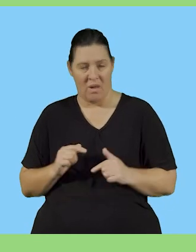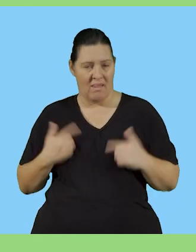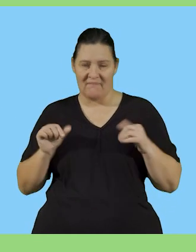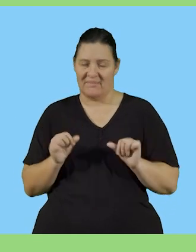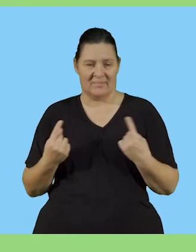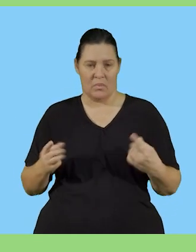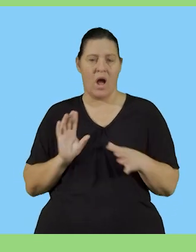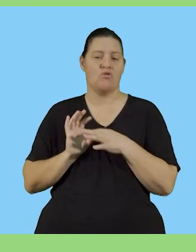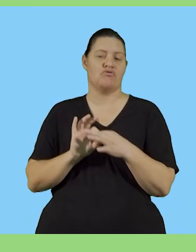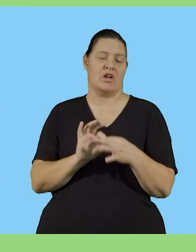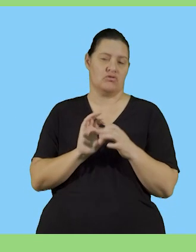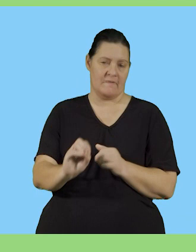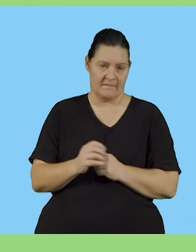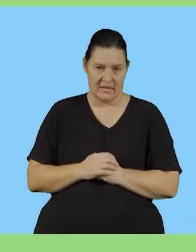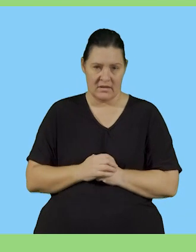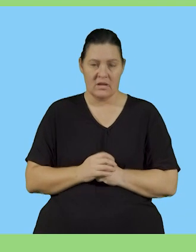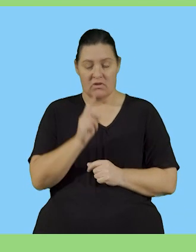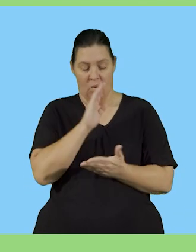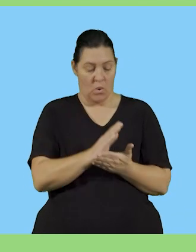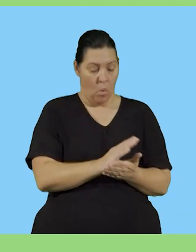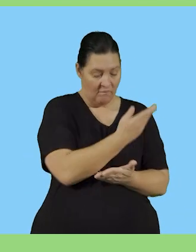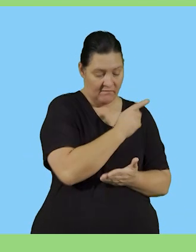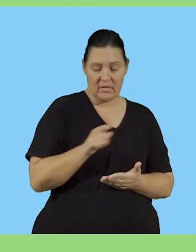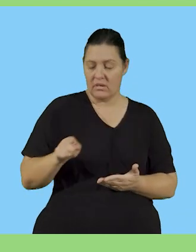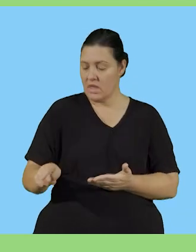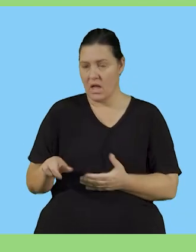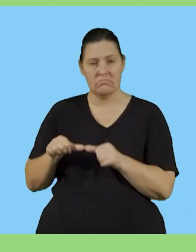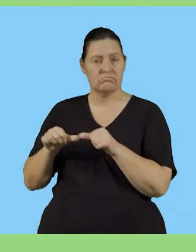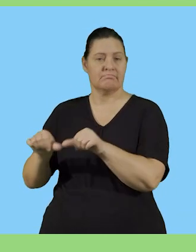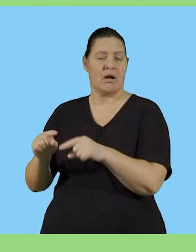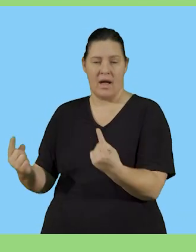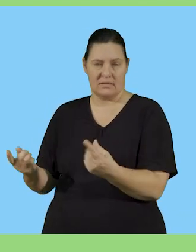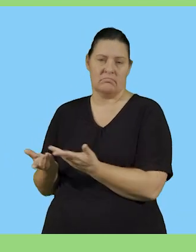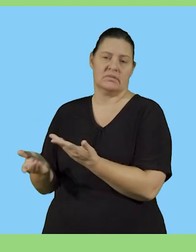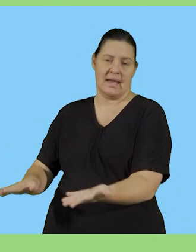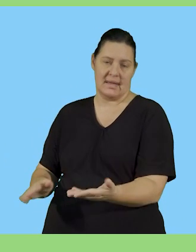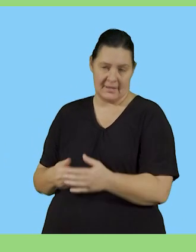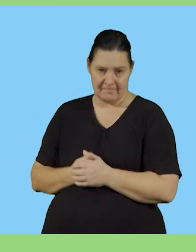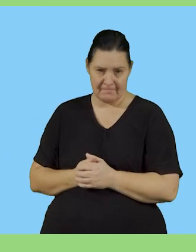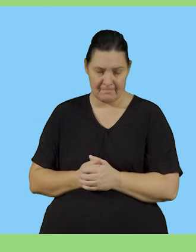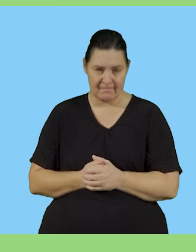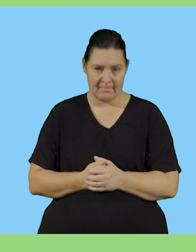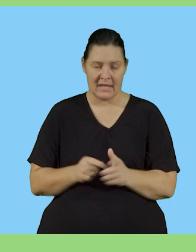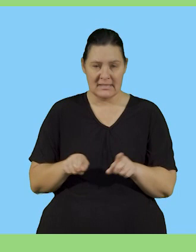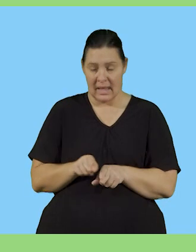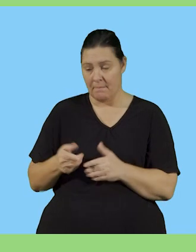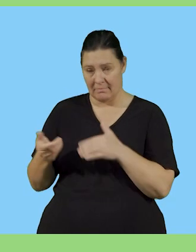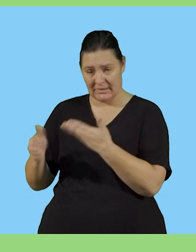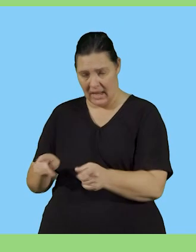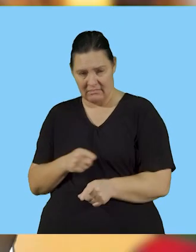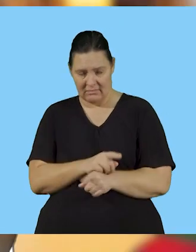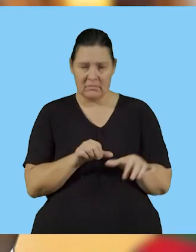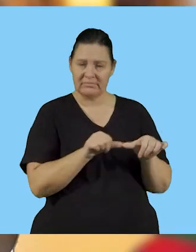out. So that is the relationship that they have. So if one is wiped out, then eventually the other one is going to be wiped